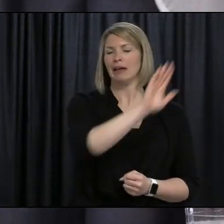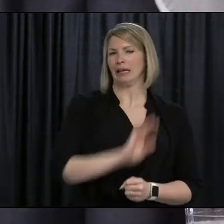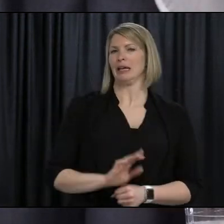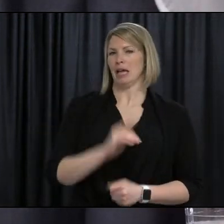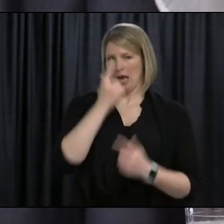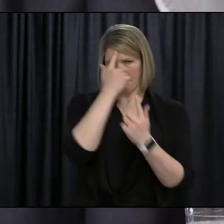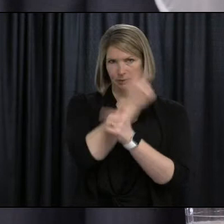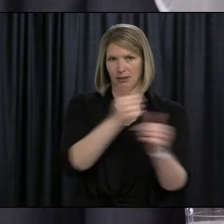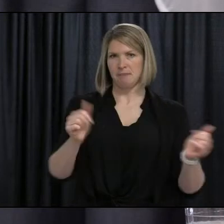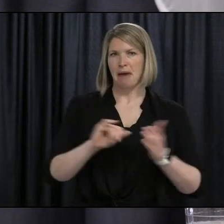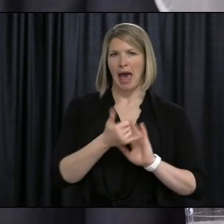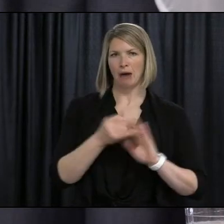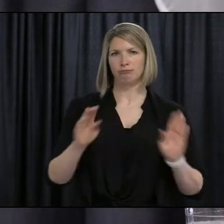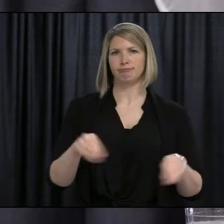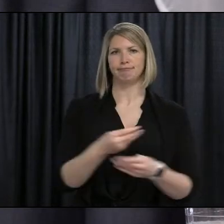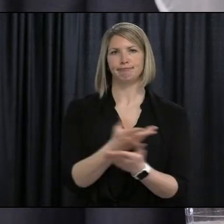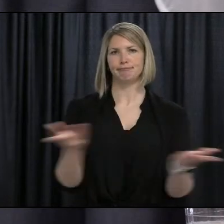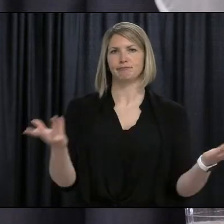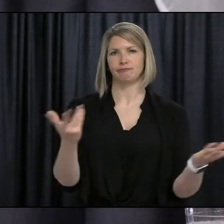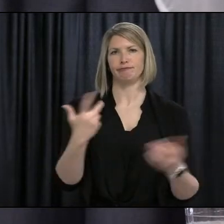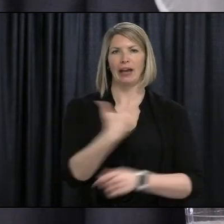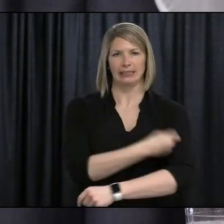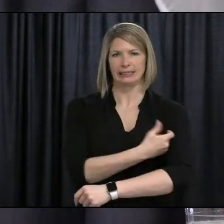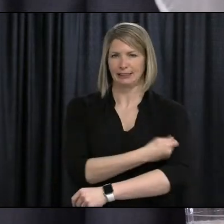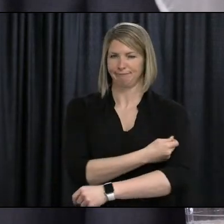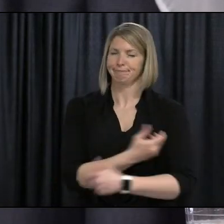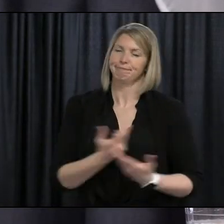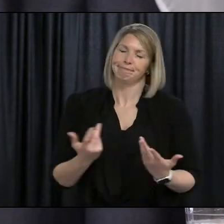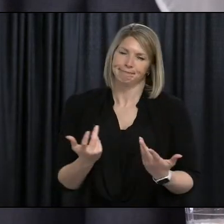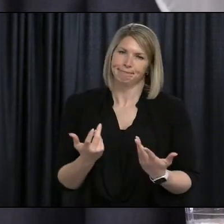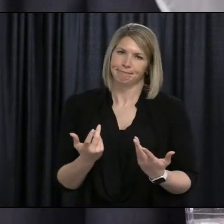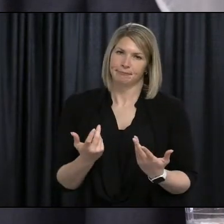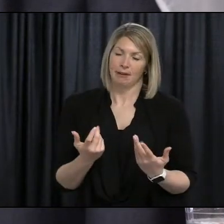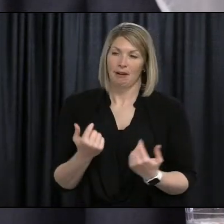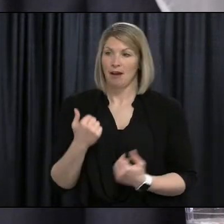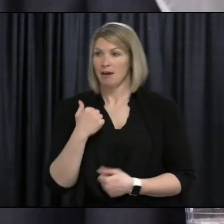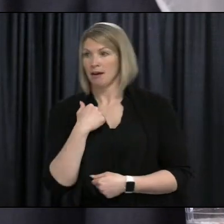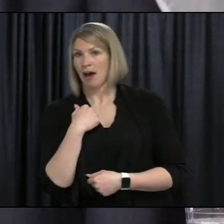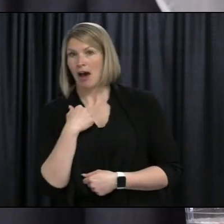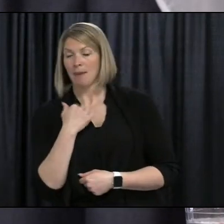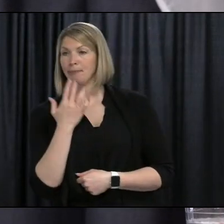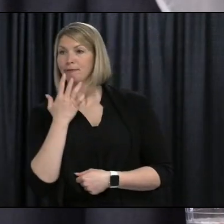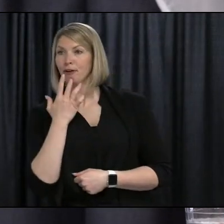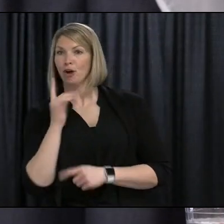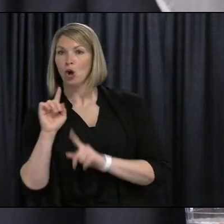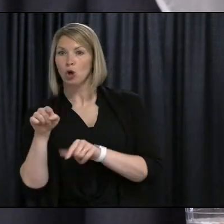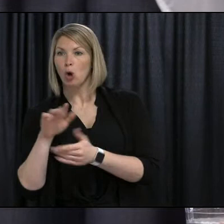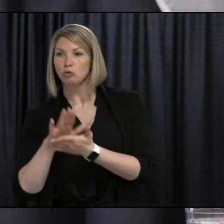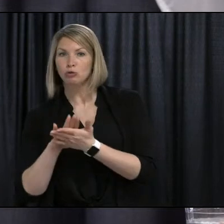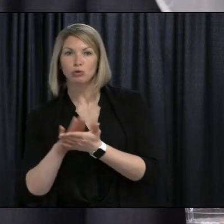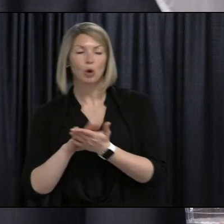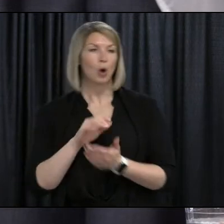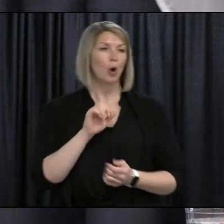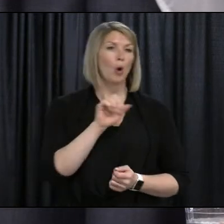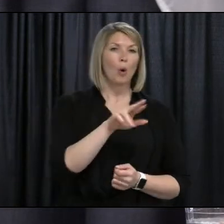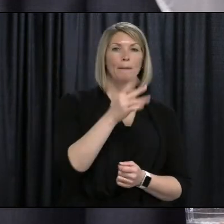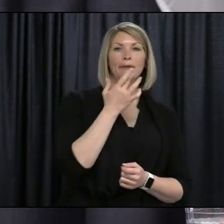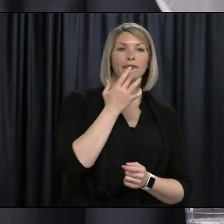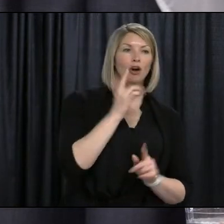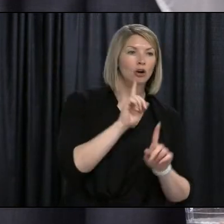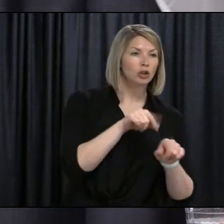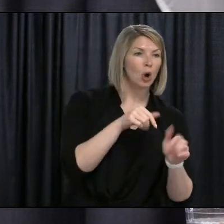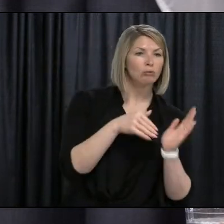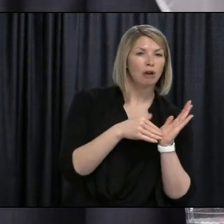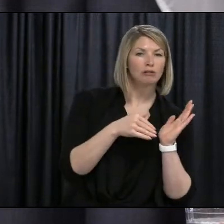that, and I'm not wedded to one solution versus another. I think if the regional health authorities